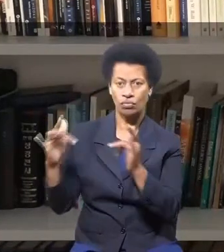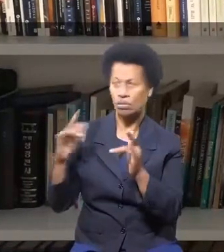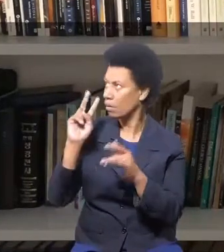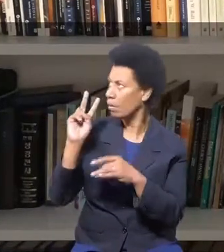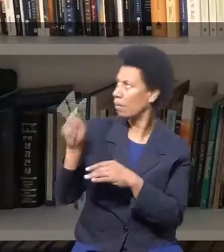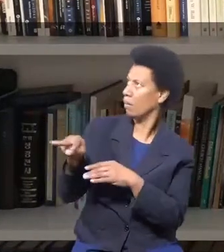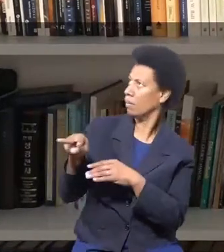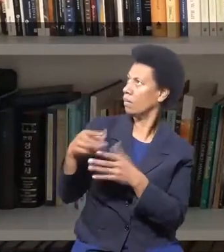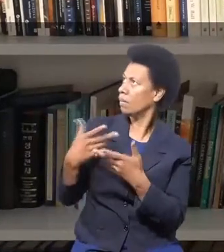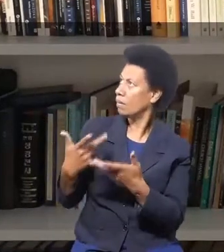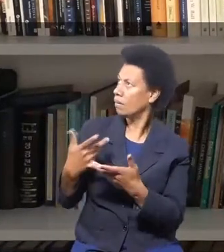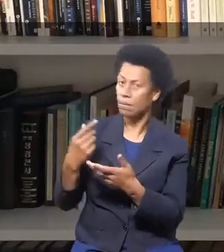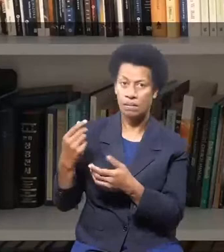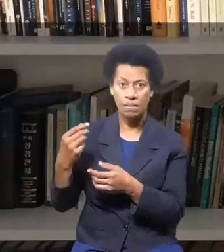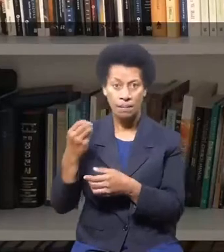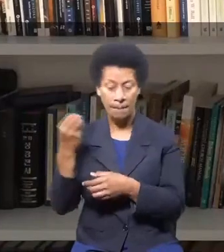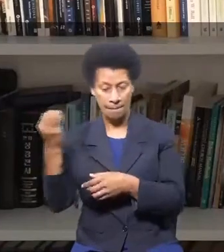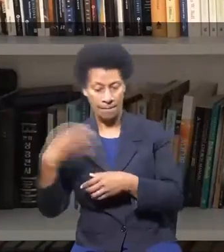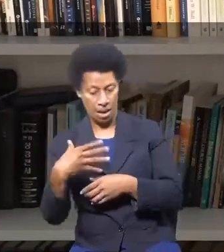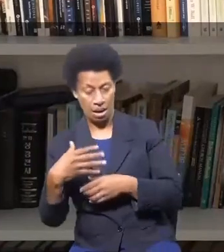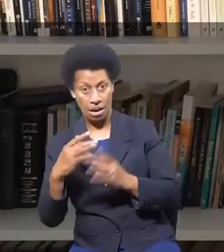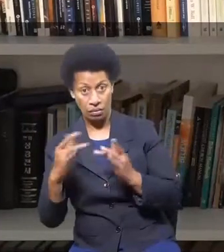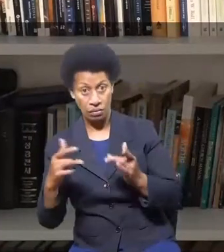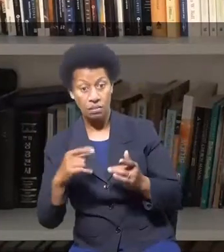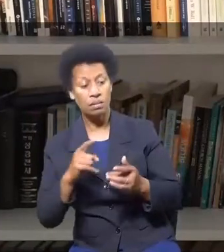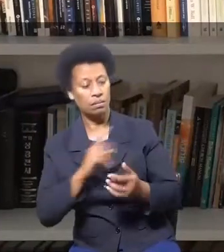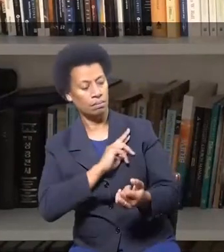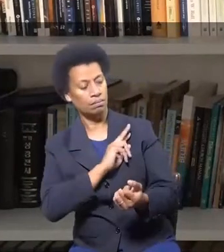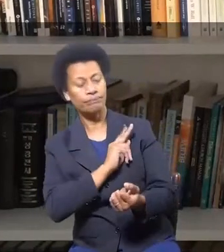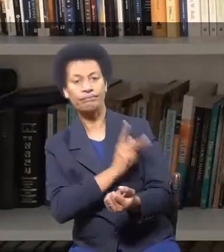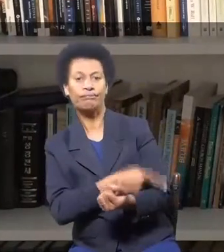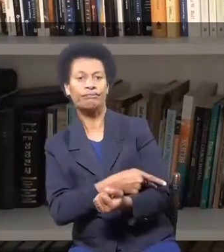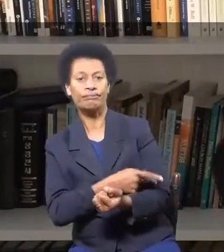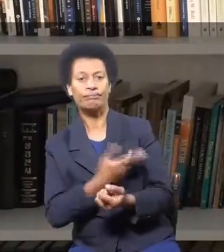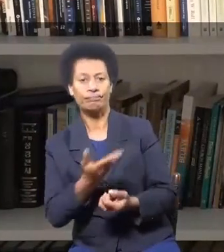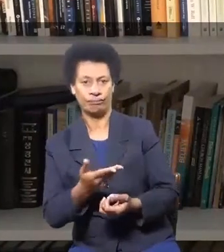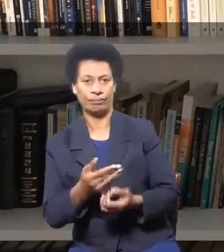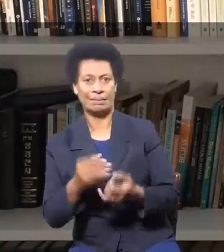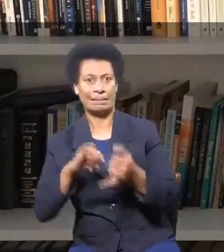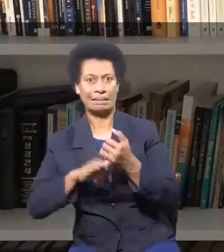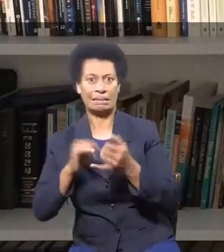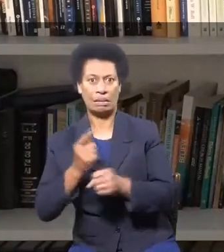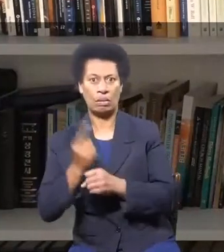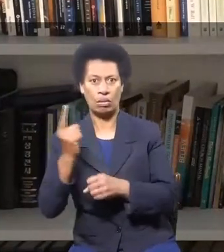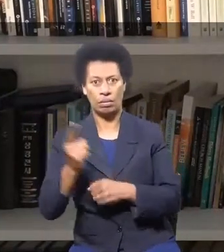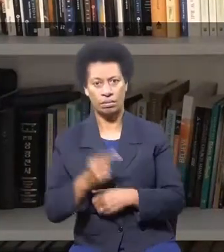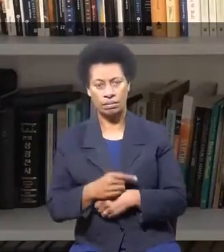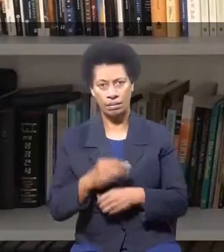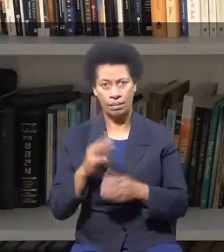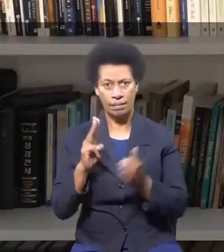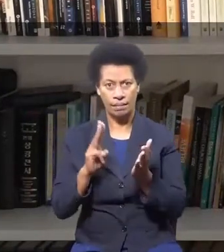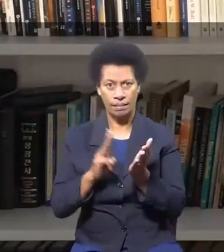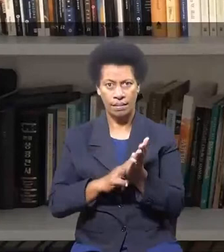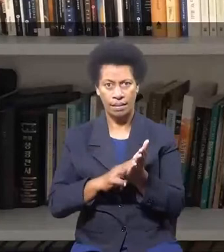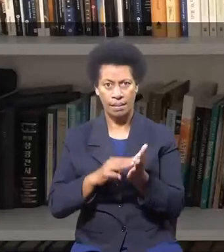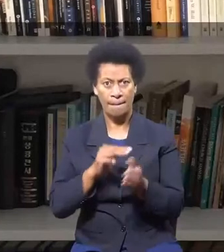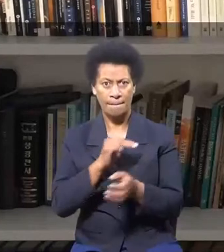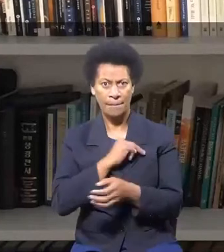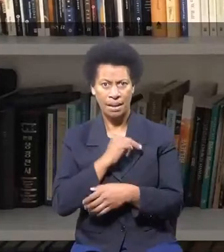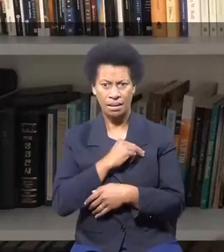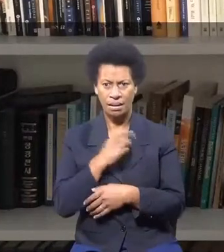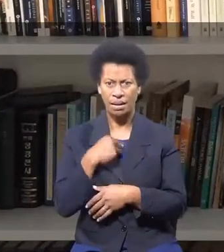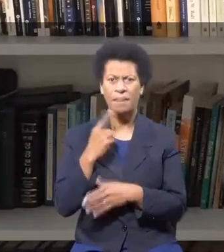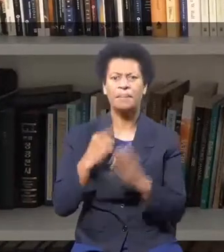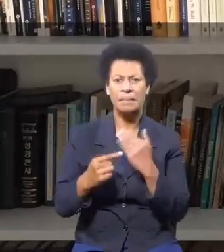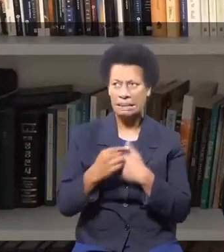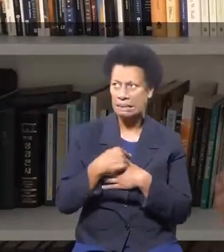would conceive and bear the Son of God. Of course, Mary was a little bit troubled. She